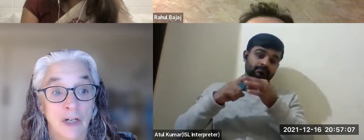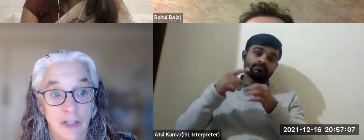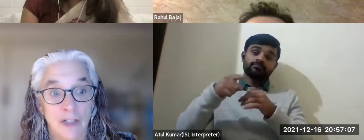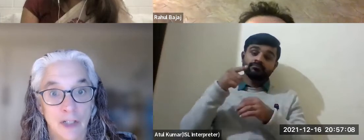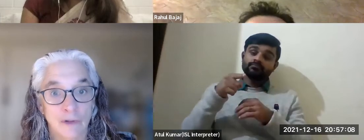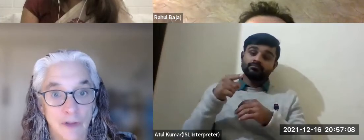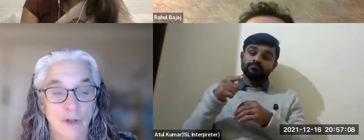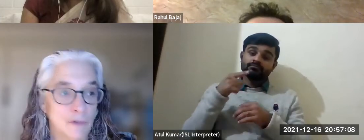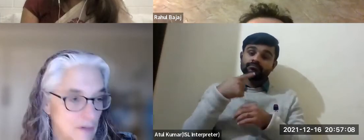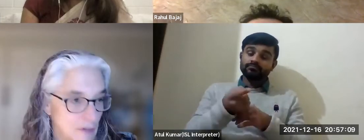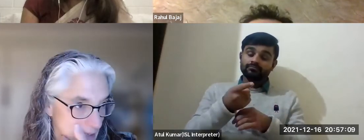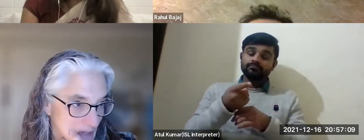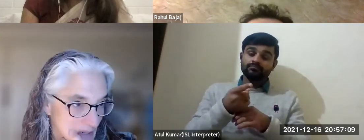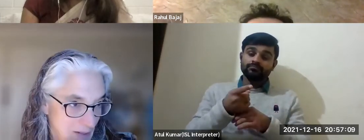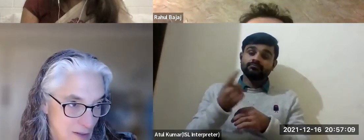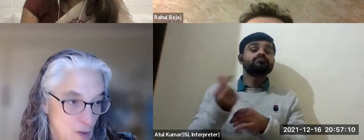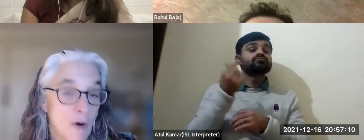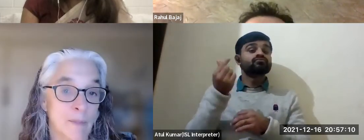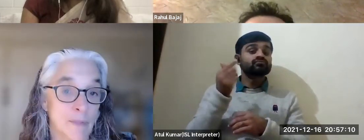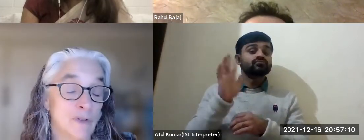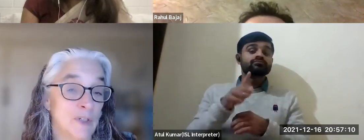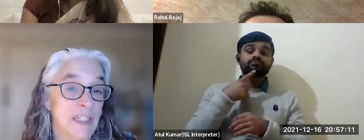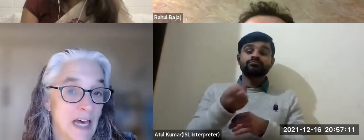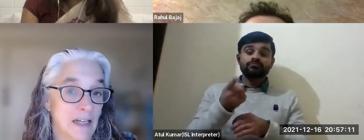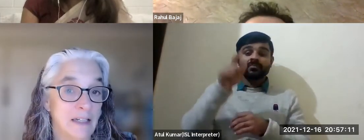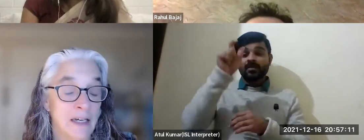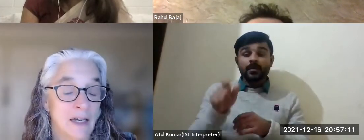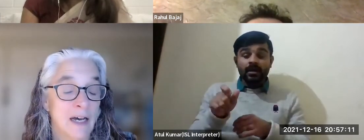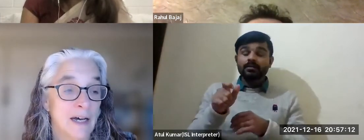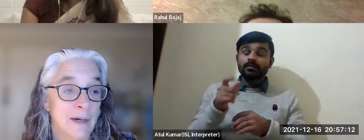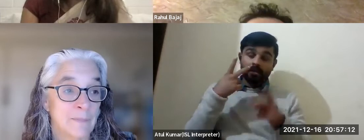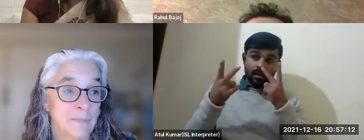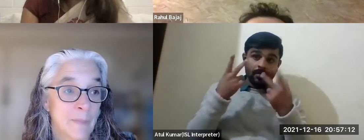which shows that you are a person who is an ally.